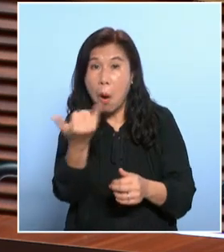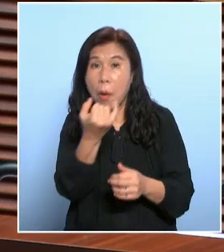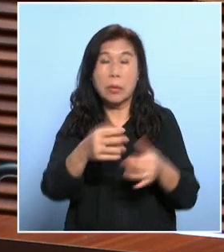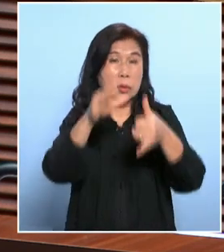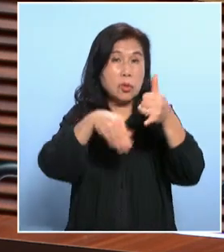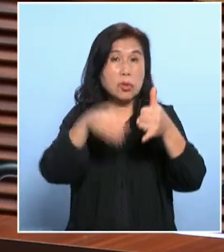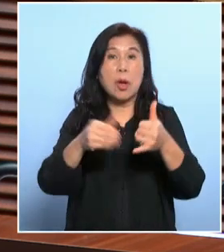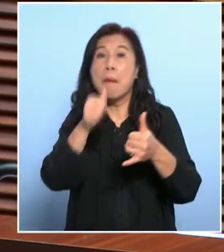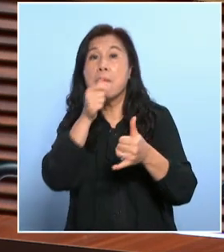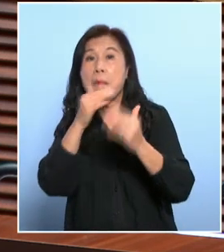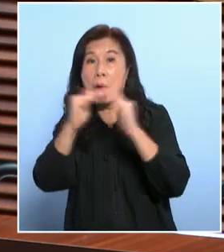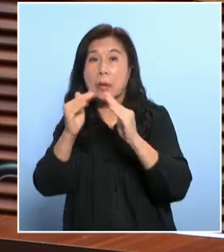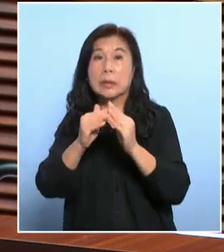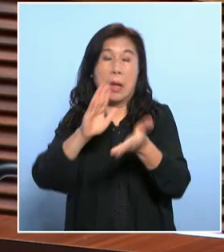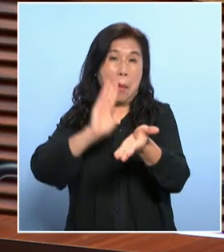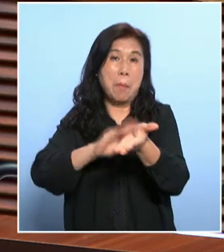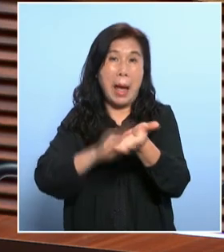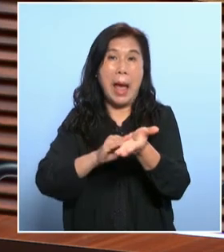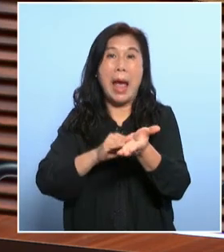health insurance scheme.